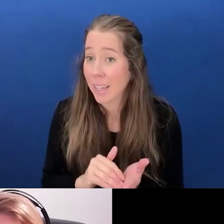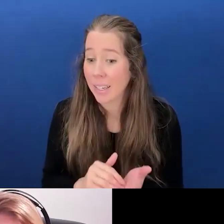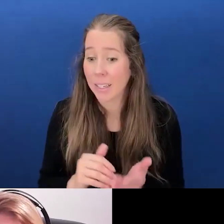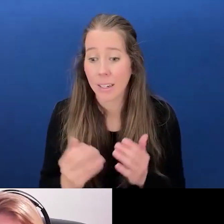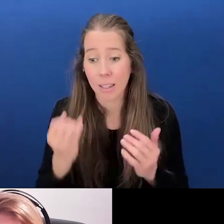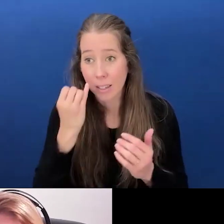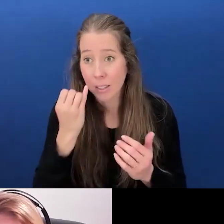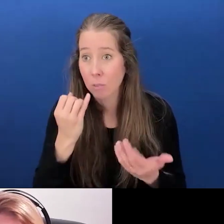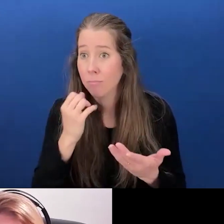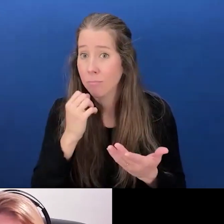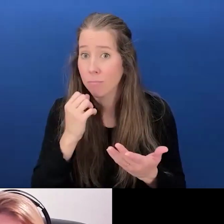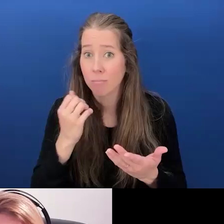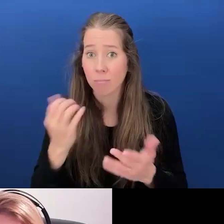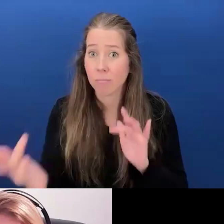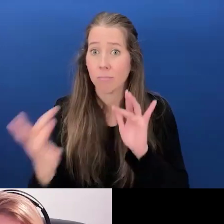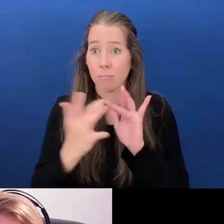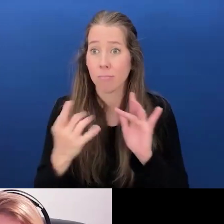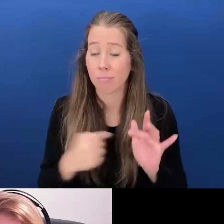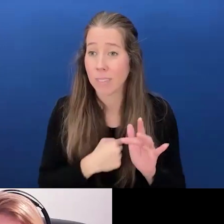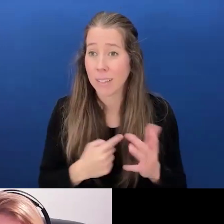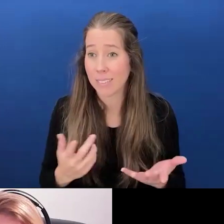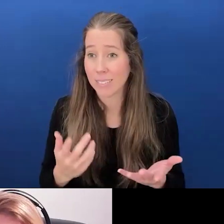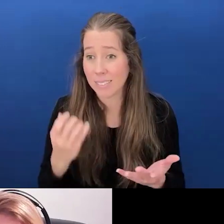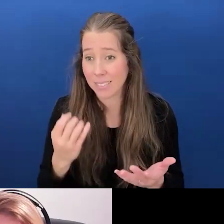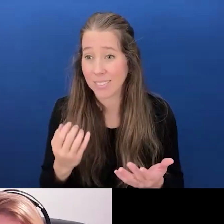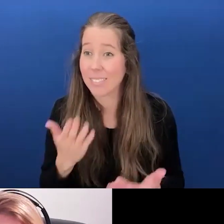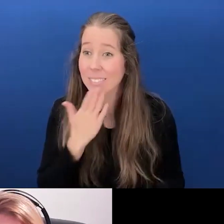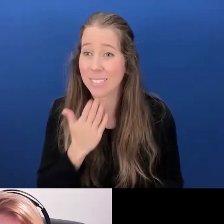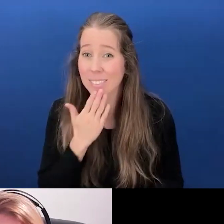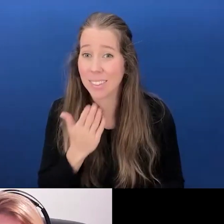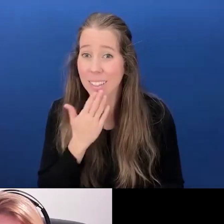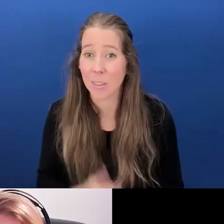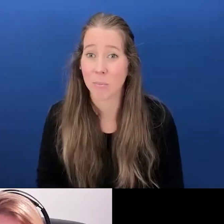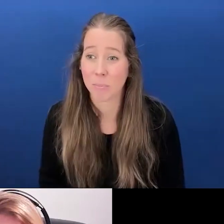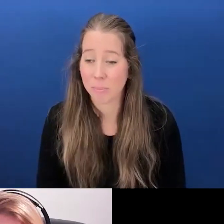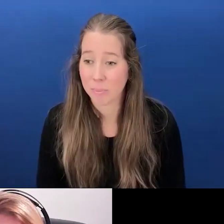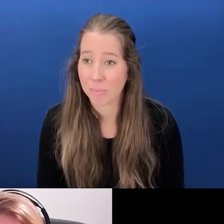to reach out to any one of us. Thank you.